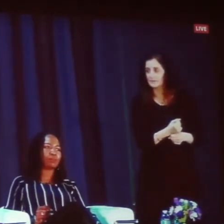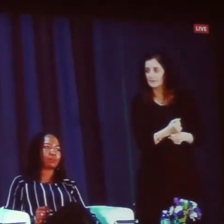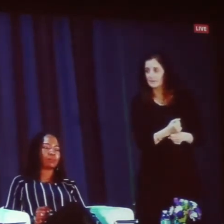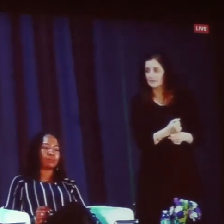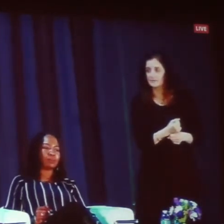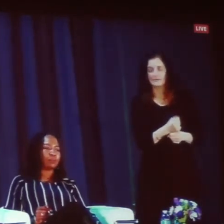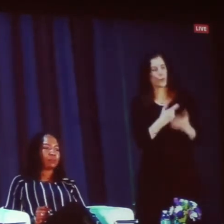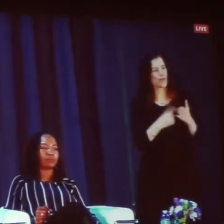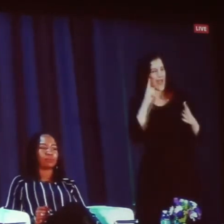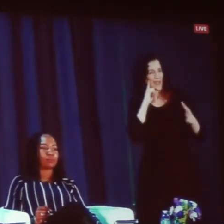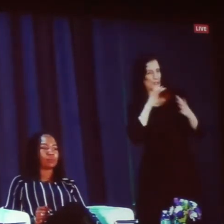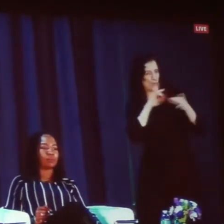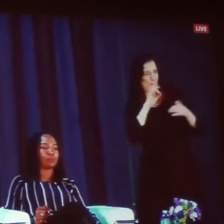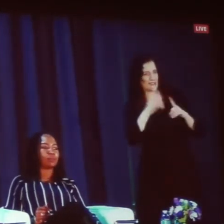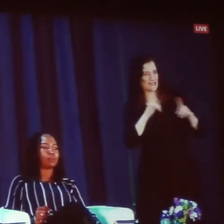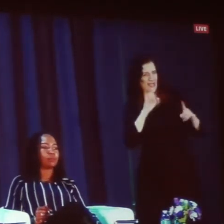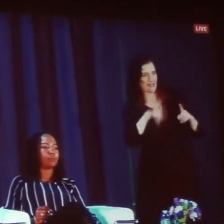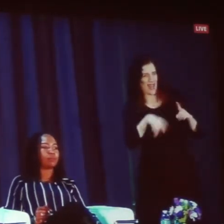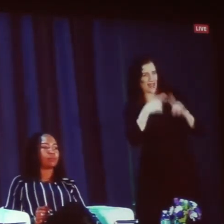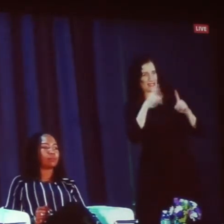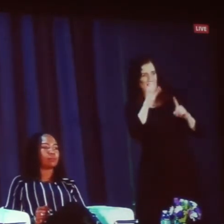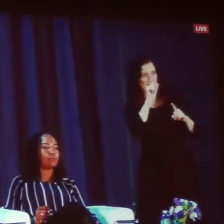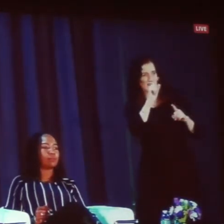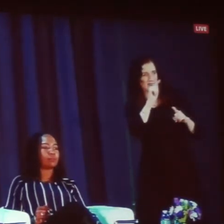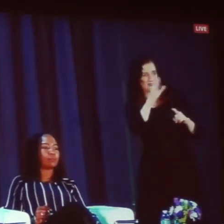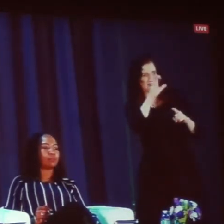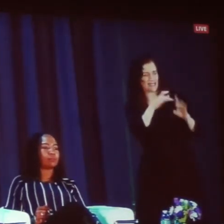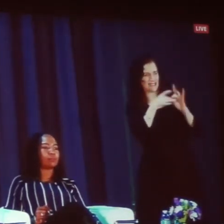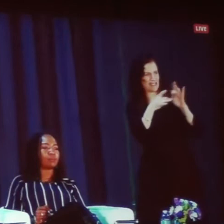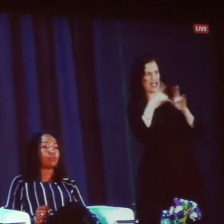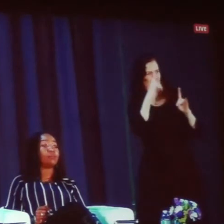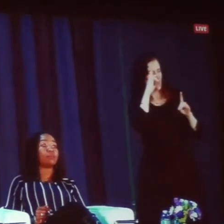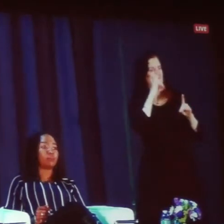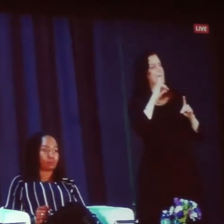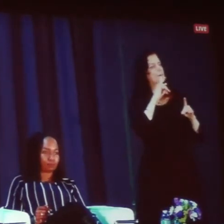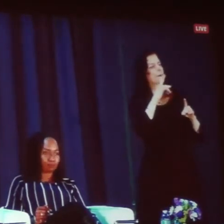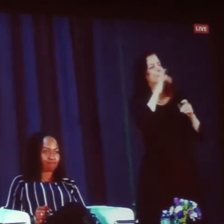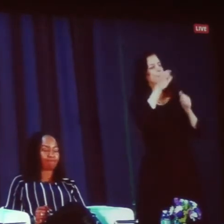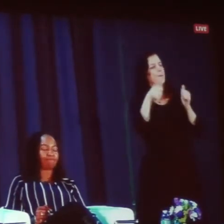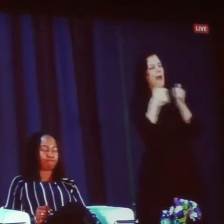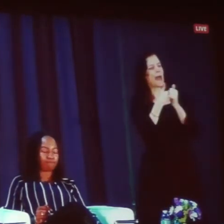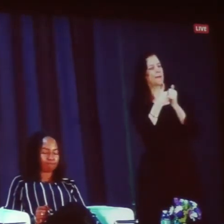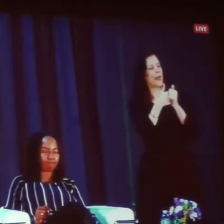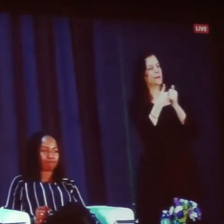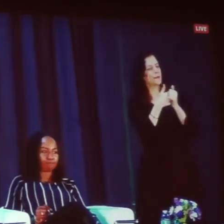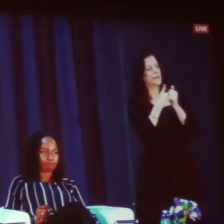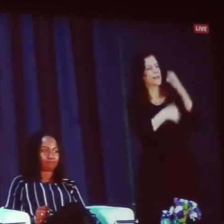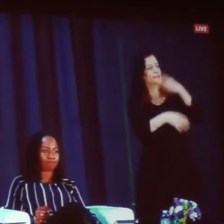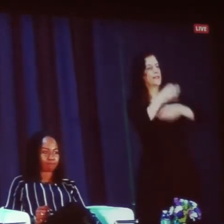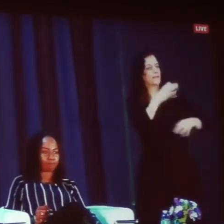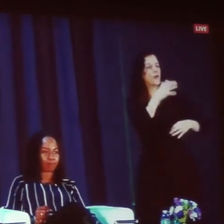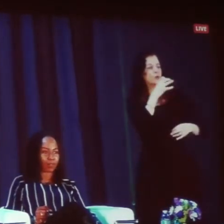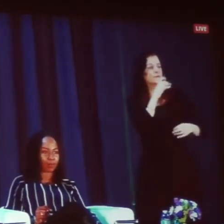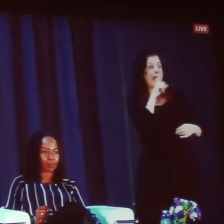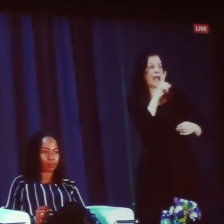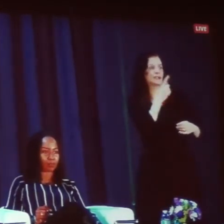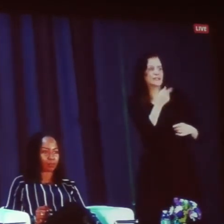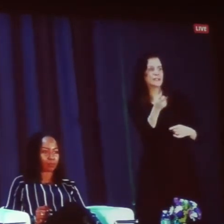So, when I hear comments like that, I often think about who's behind it more so than I think about who the mouthpiece